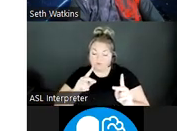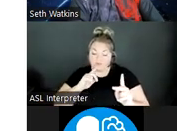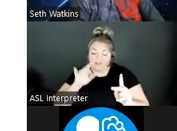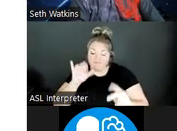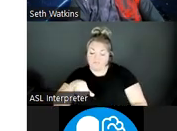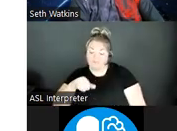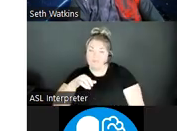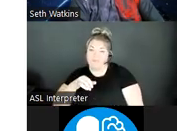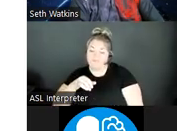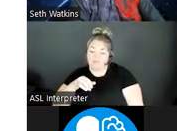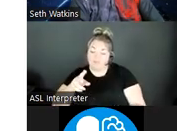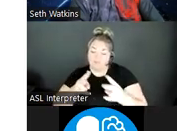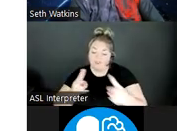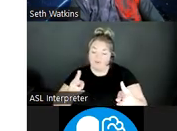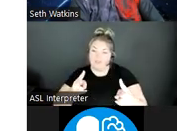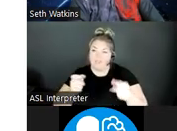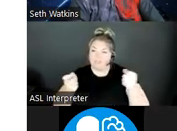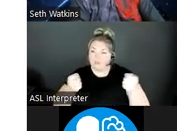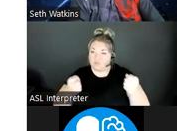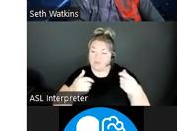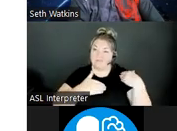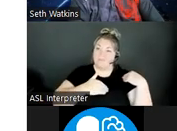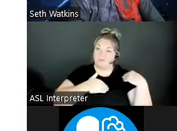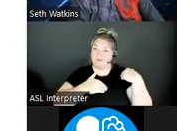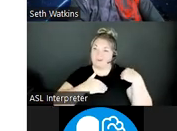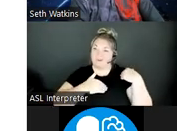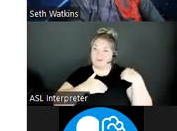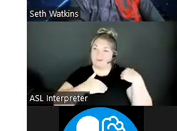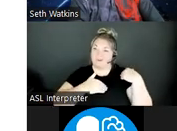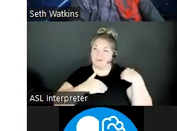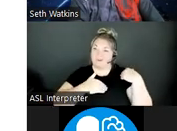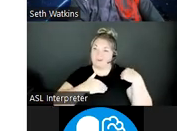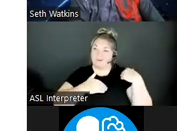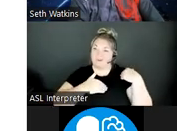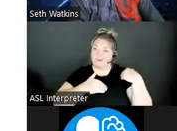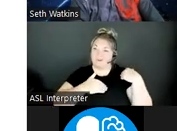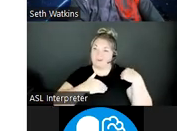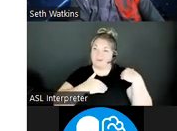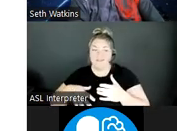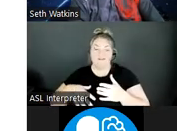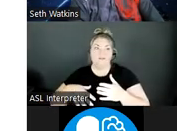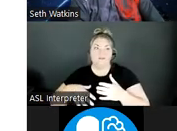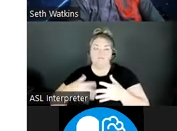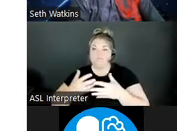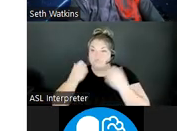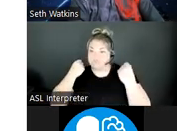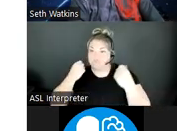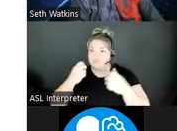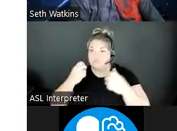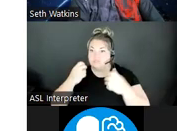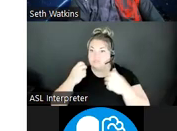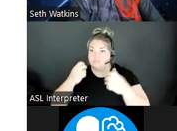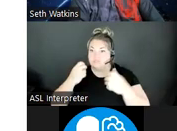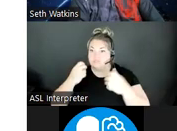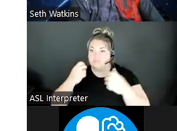very administratively burdensome process, very costly, very time consuming, and didn't really